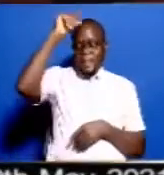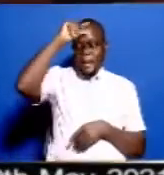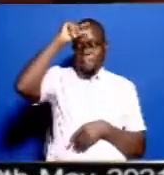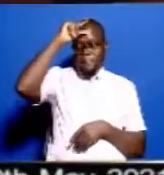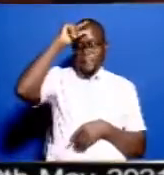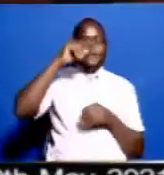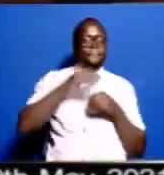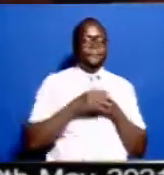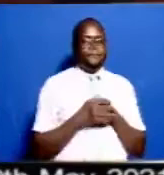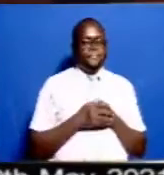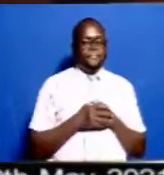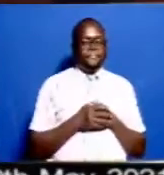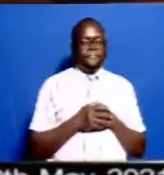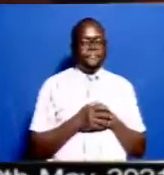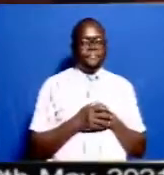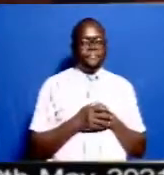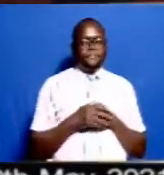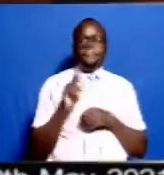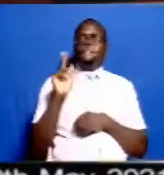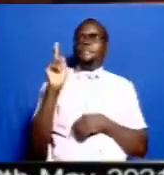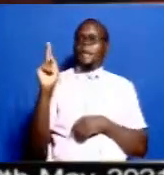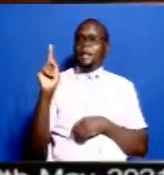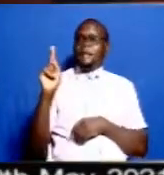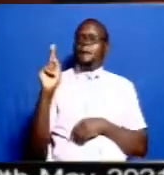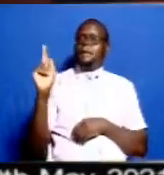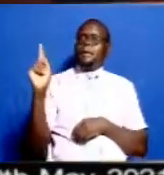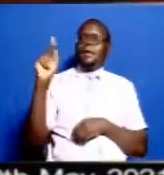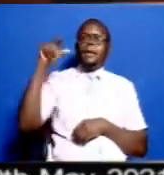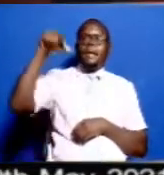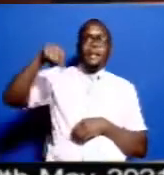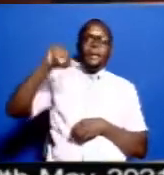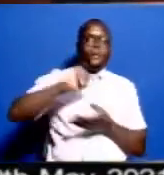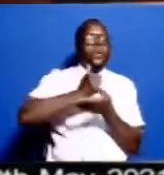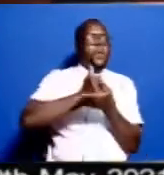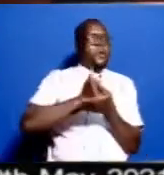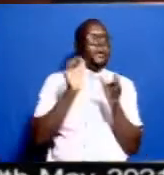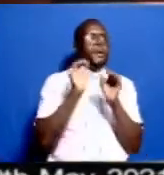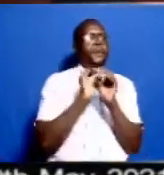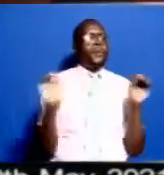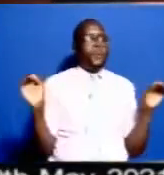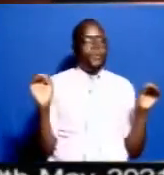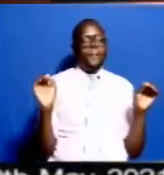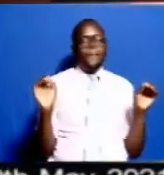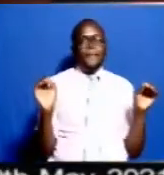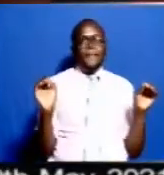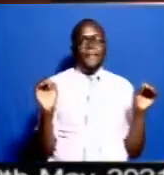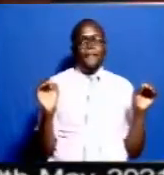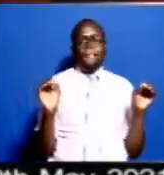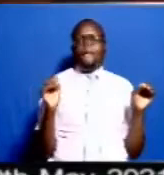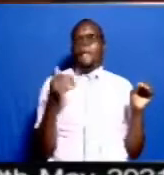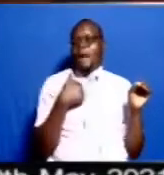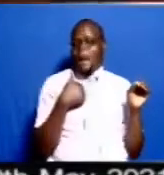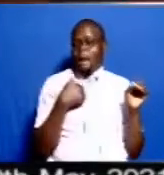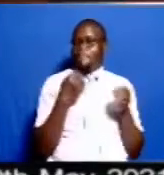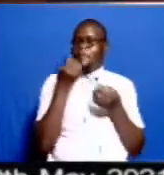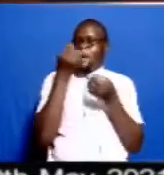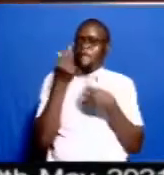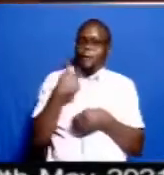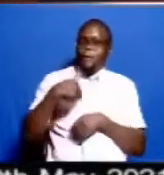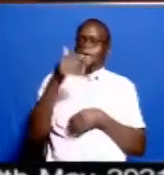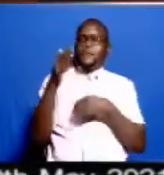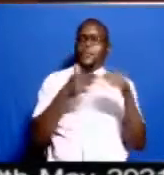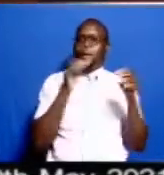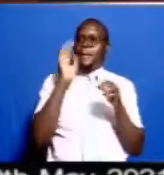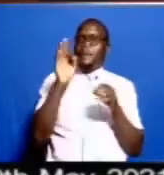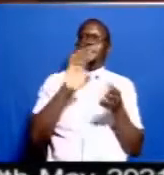Chair. Kenya Airways is not even audited by the Auditor General. He has not told us whether if